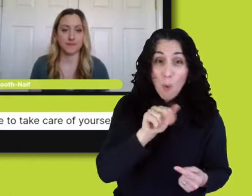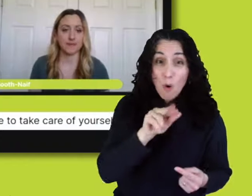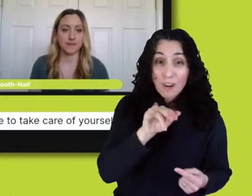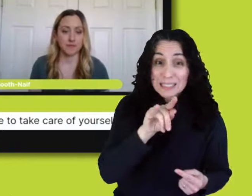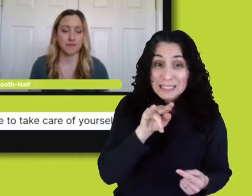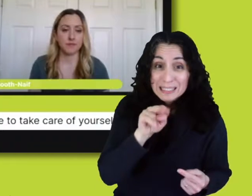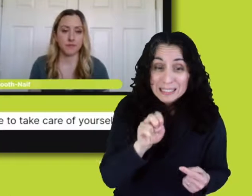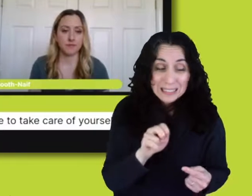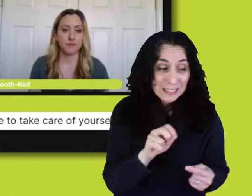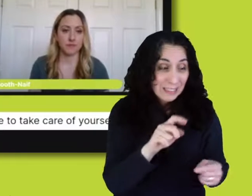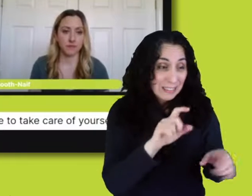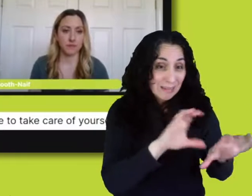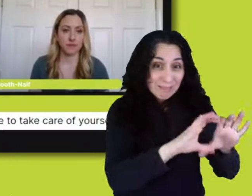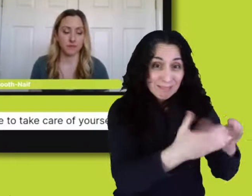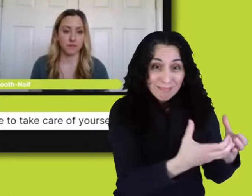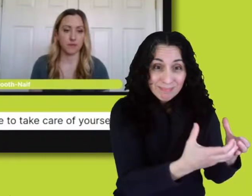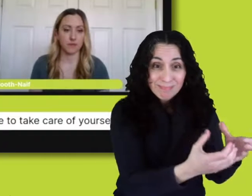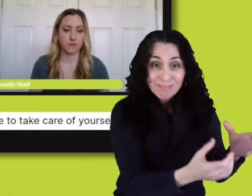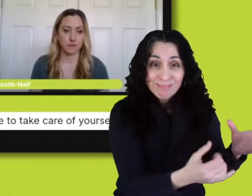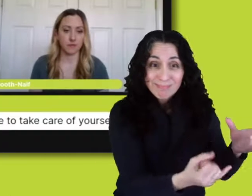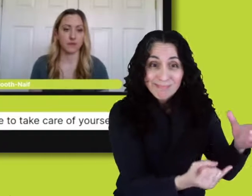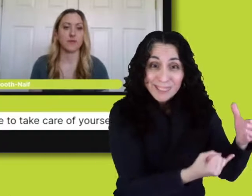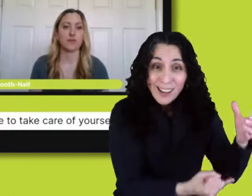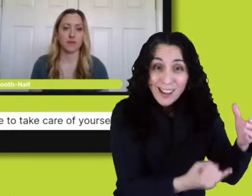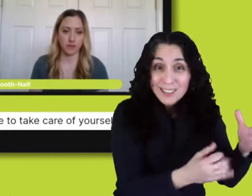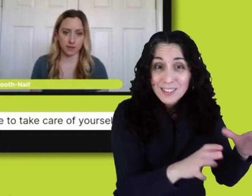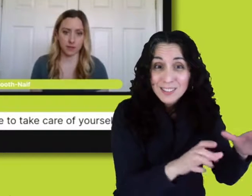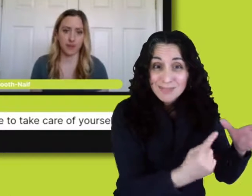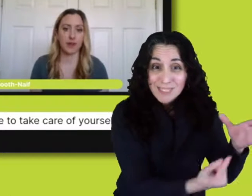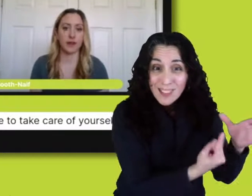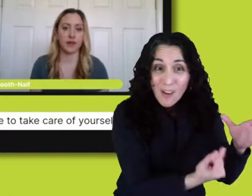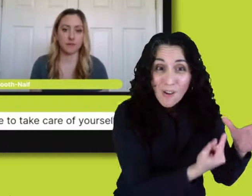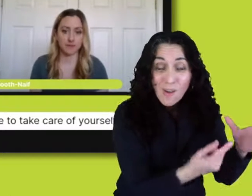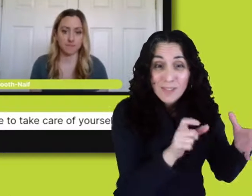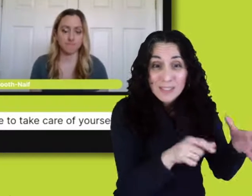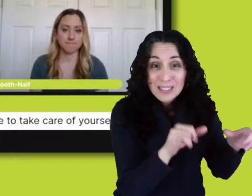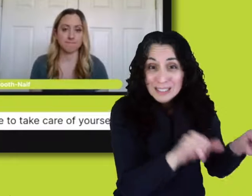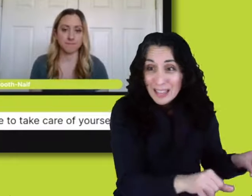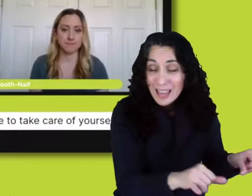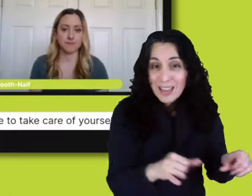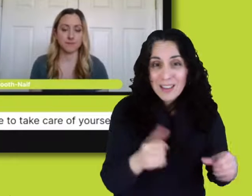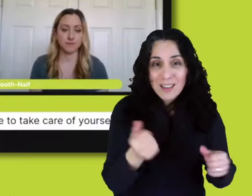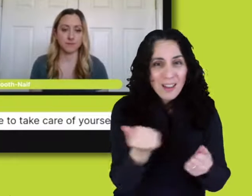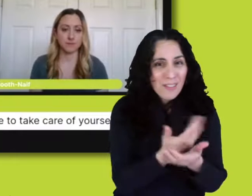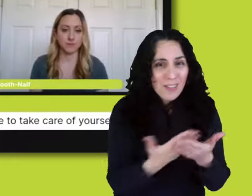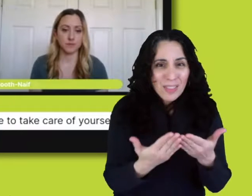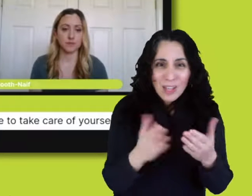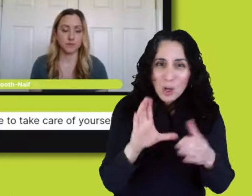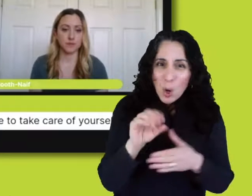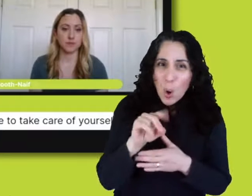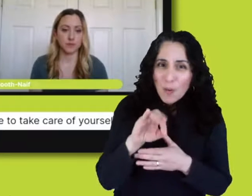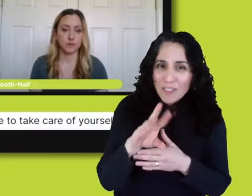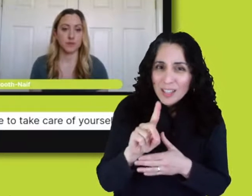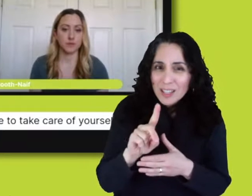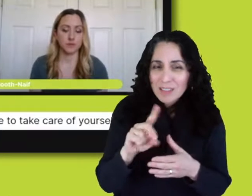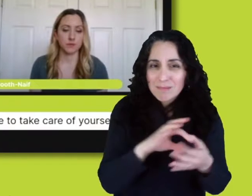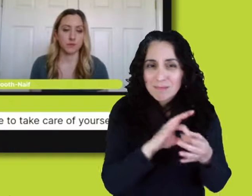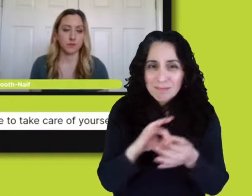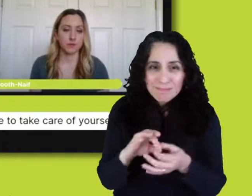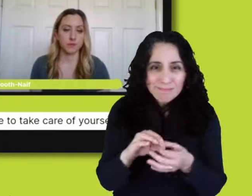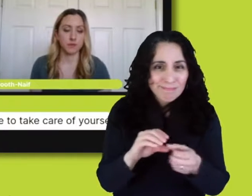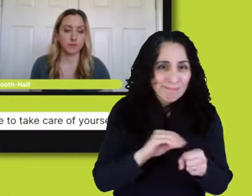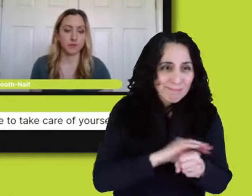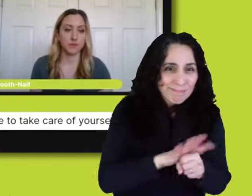every day and having to be on 24/7 with everything COVID related and kids